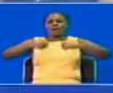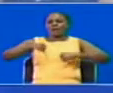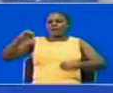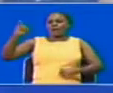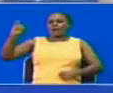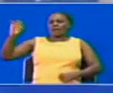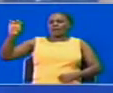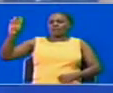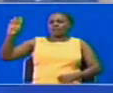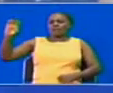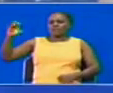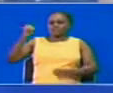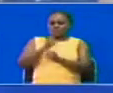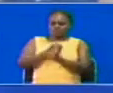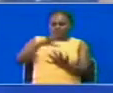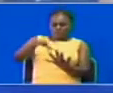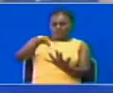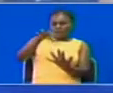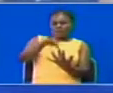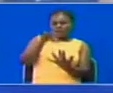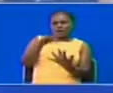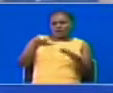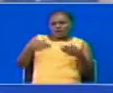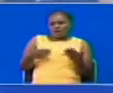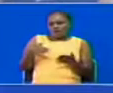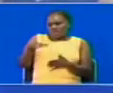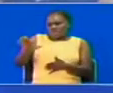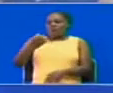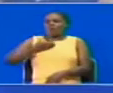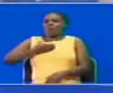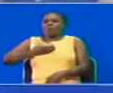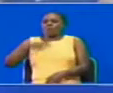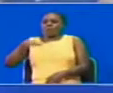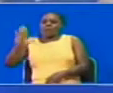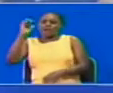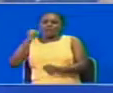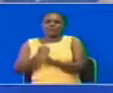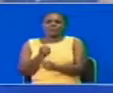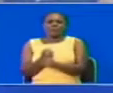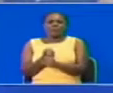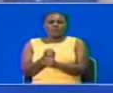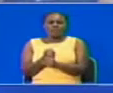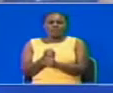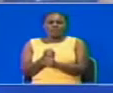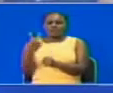conduct their party primaries, or they'll ask them to do it on their own way, the way they've been doing it. The way they